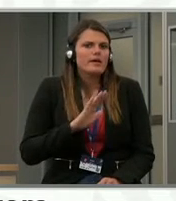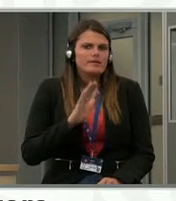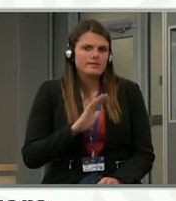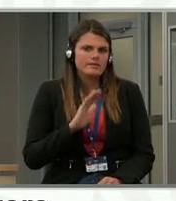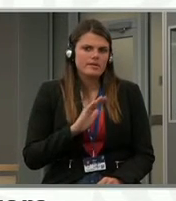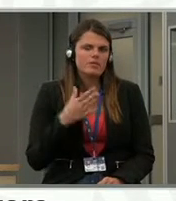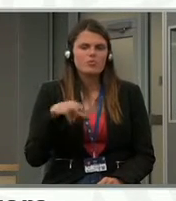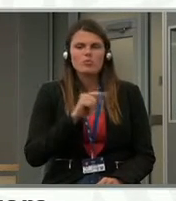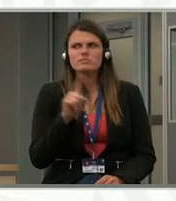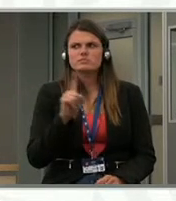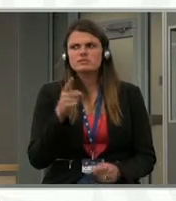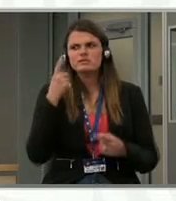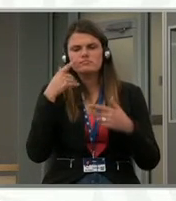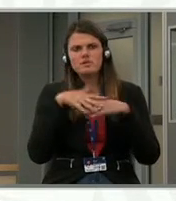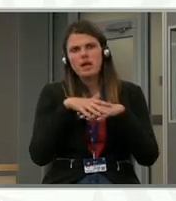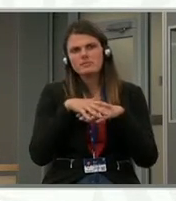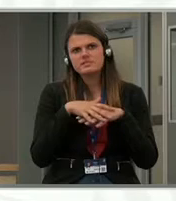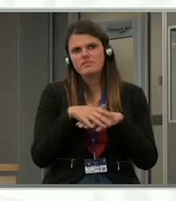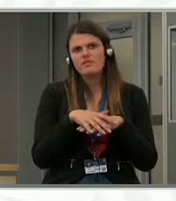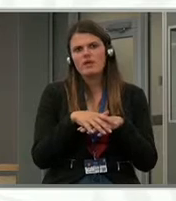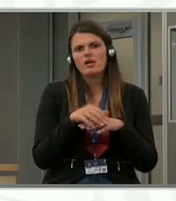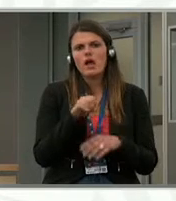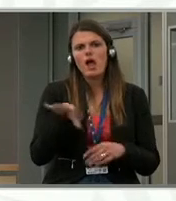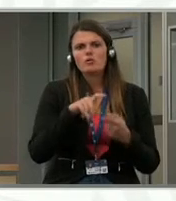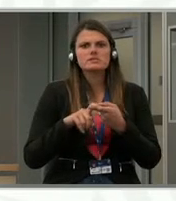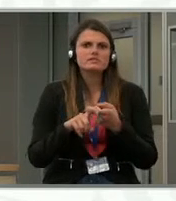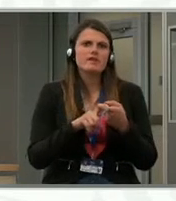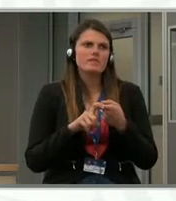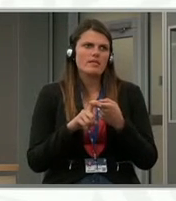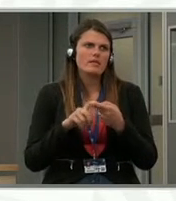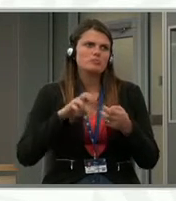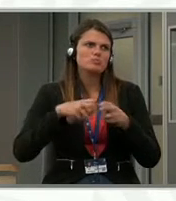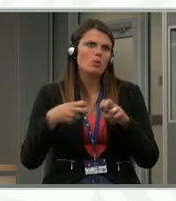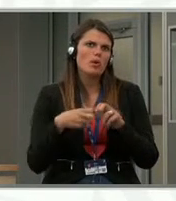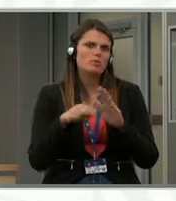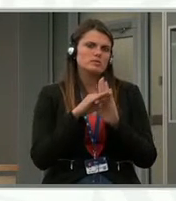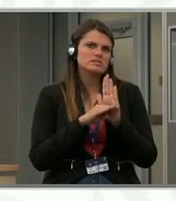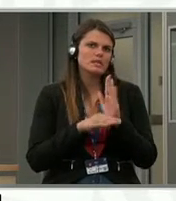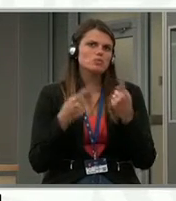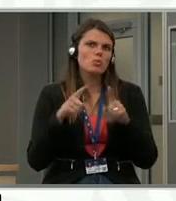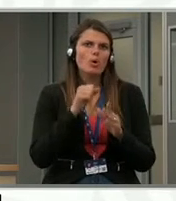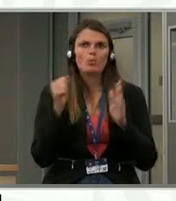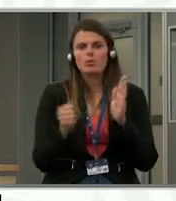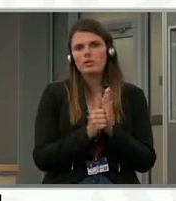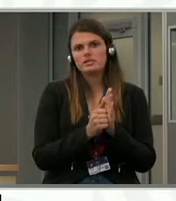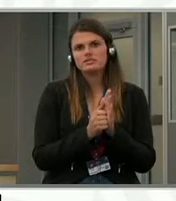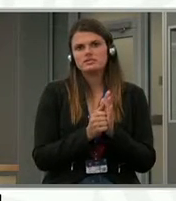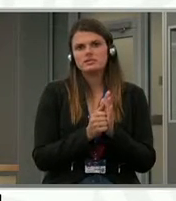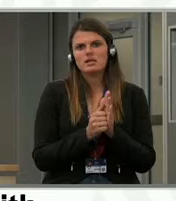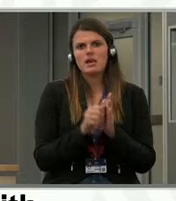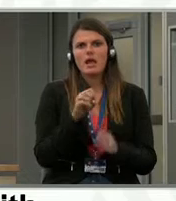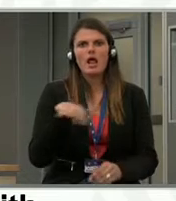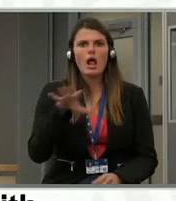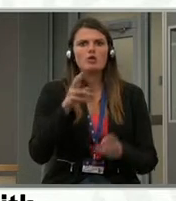of all, the list of issues to the European Union published by the UN Committee on the Rights of Persons with Disabilities